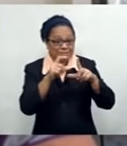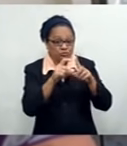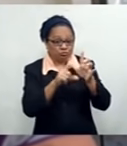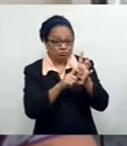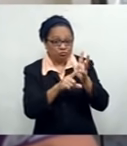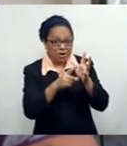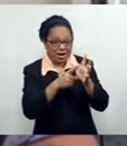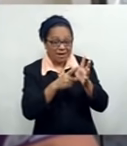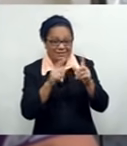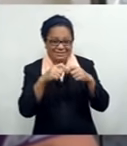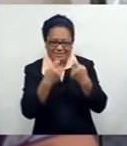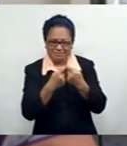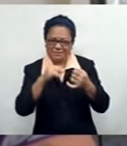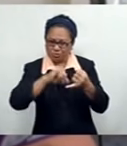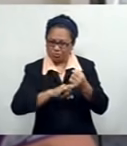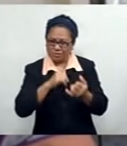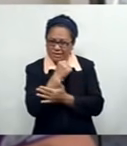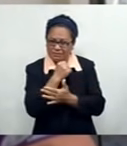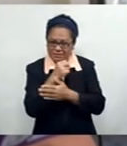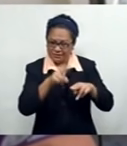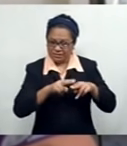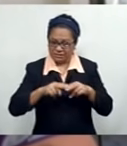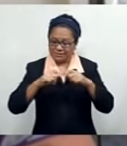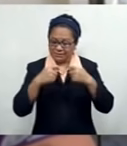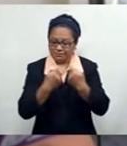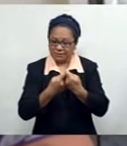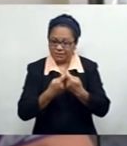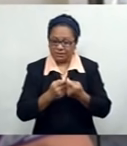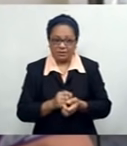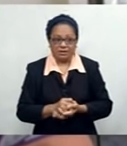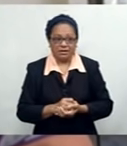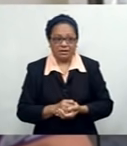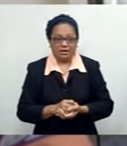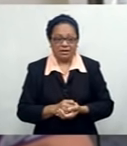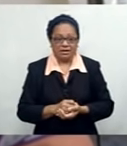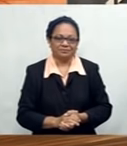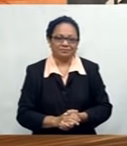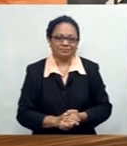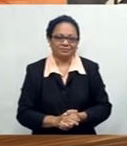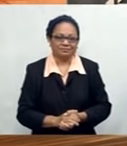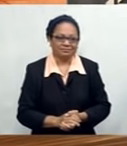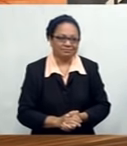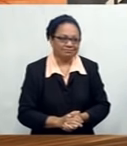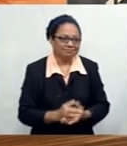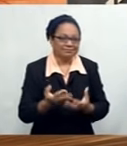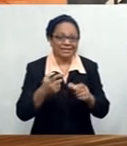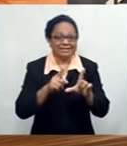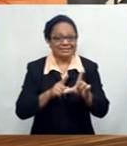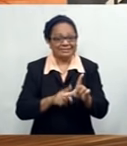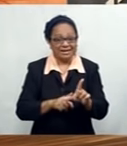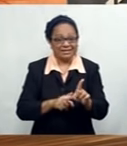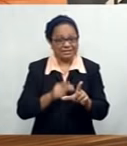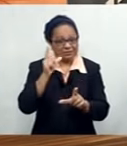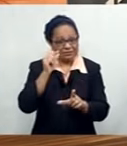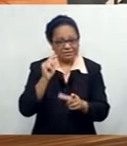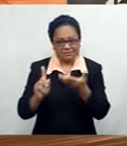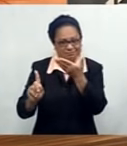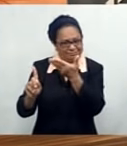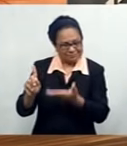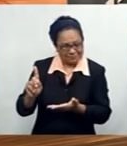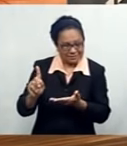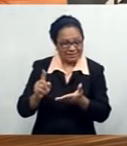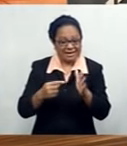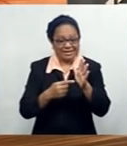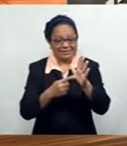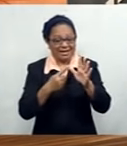2022 to have the players ready for that competition. Young Fijian judoka Gerard Takeawa hopes